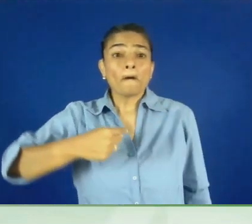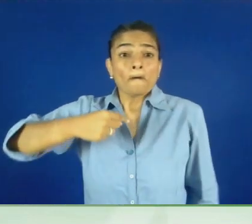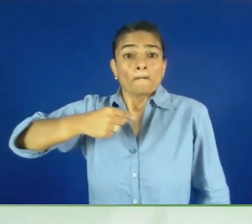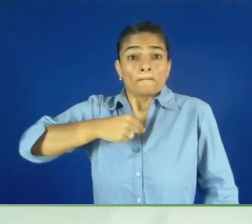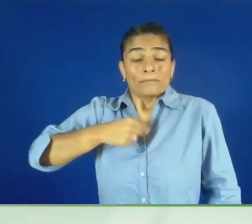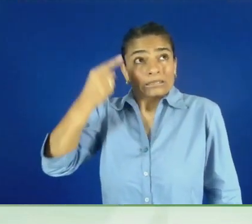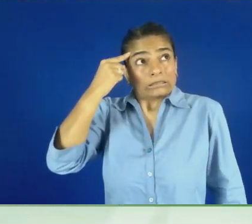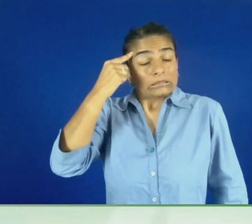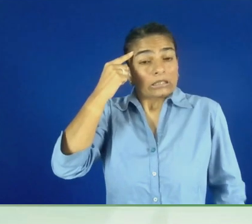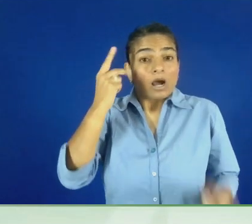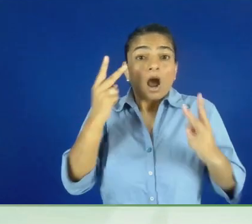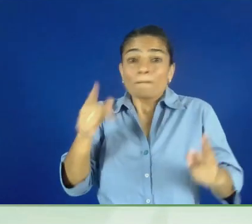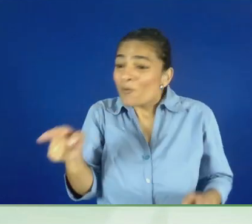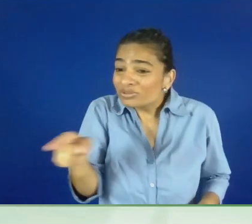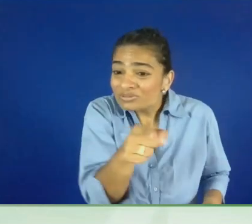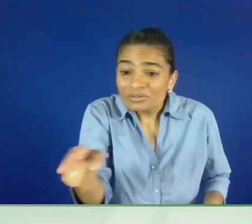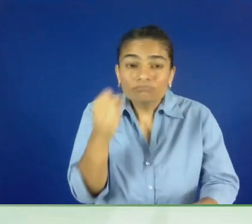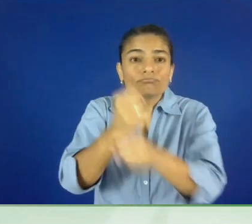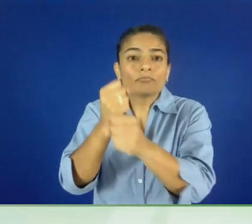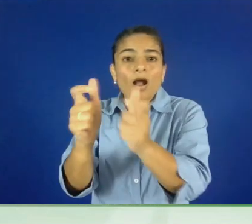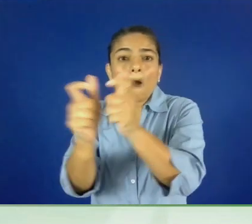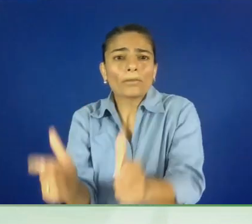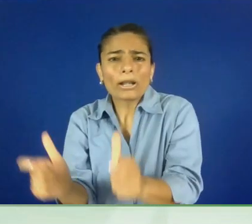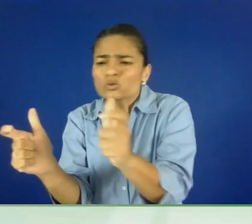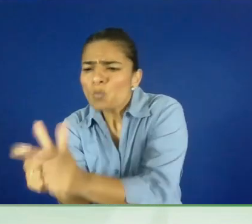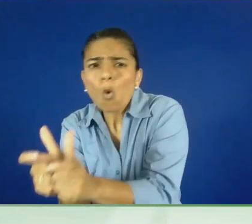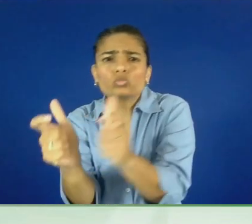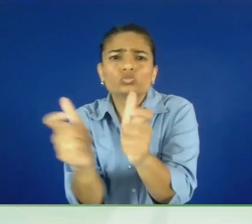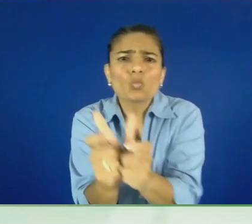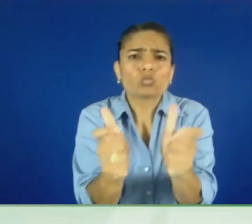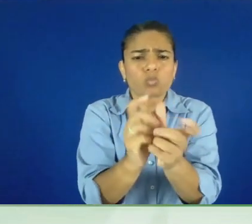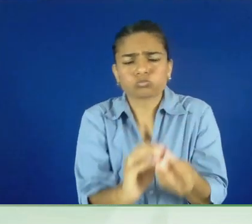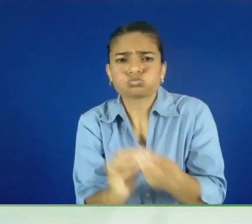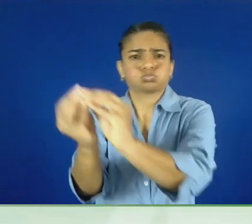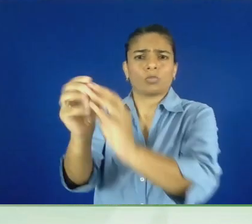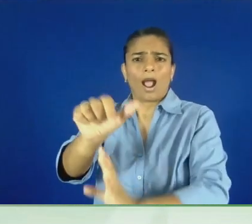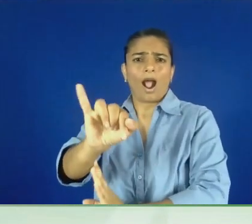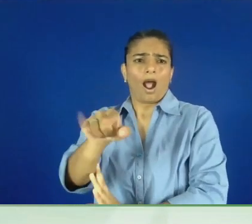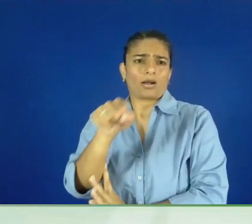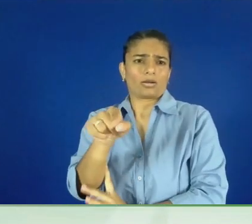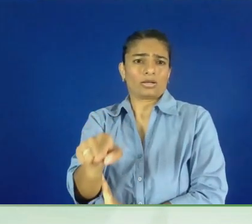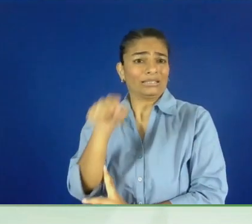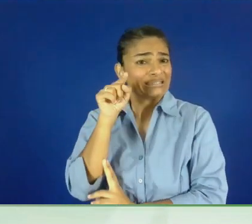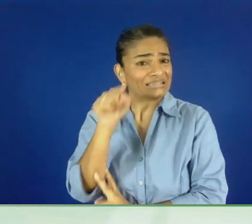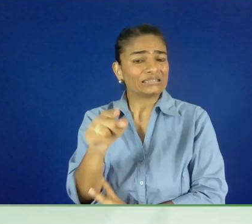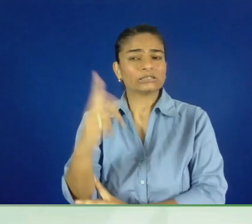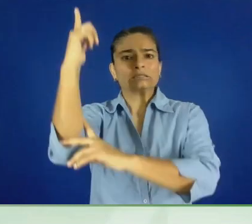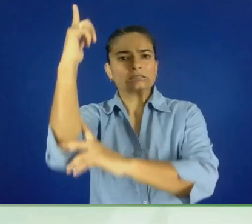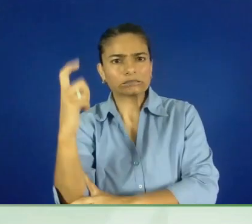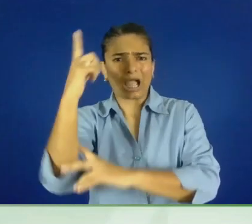the startups that are just moving so fast to build something, to get something out. They don't even know it's a question. They